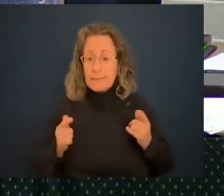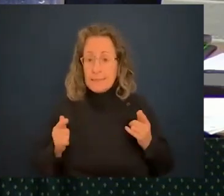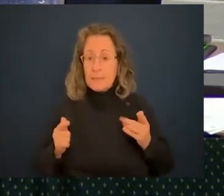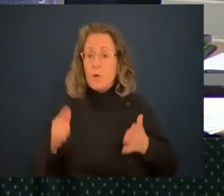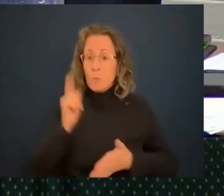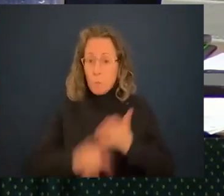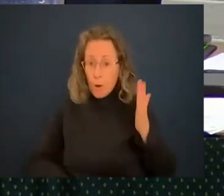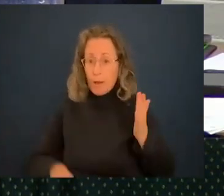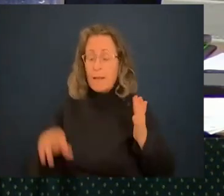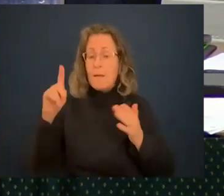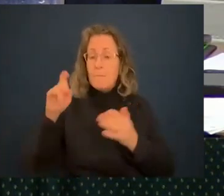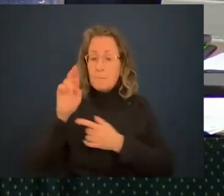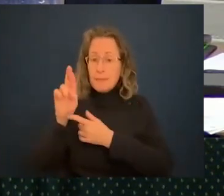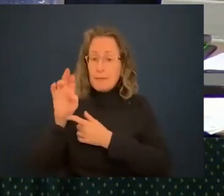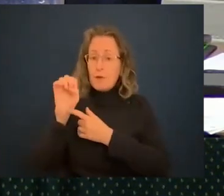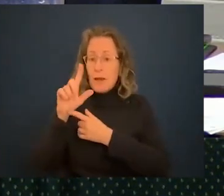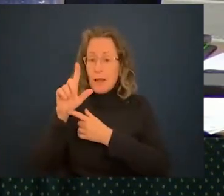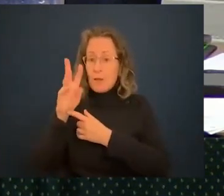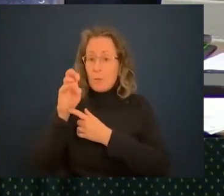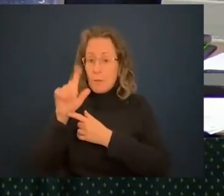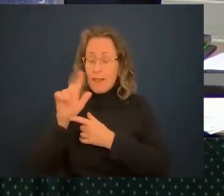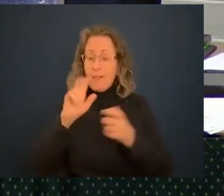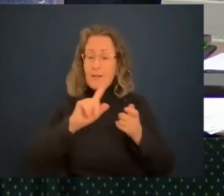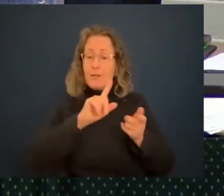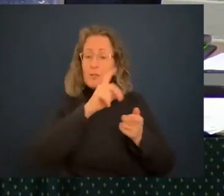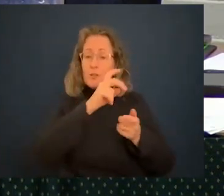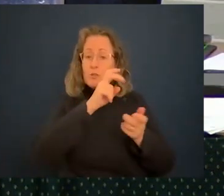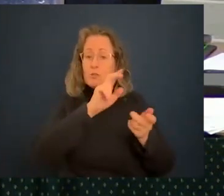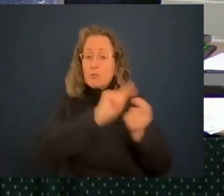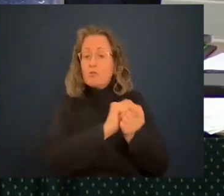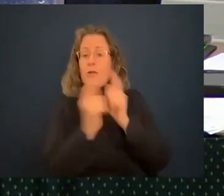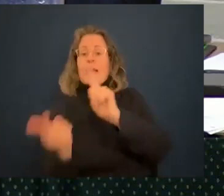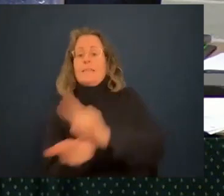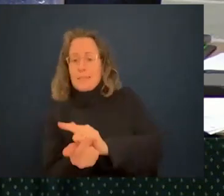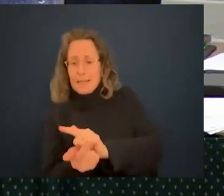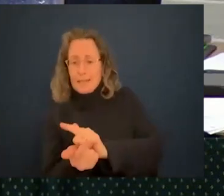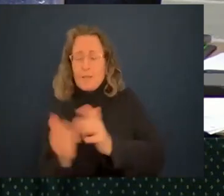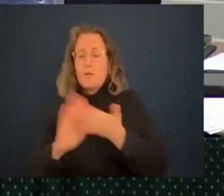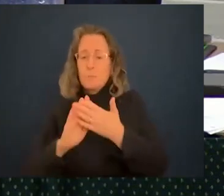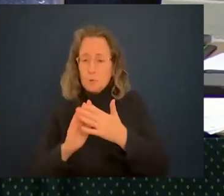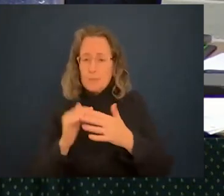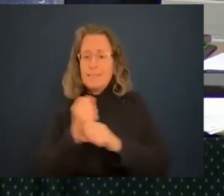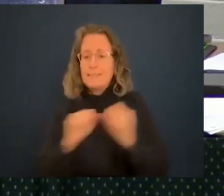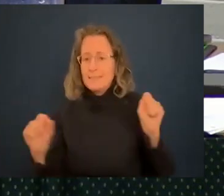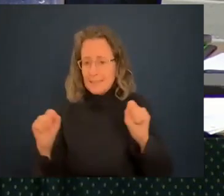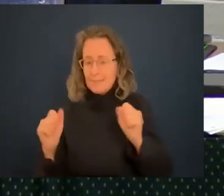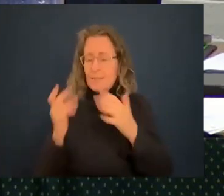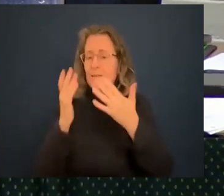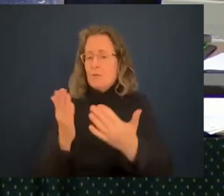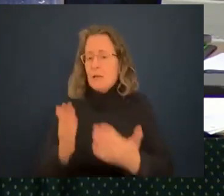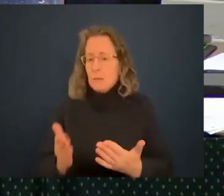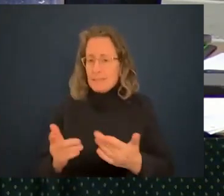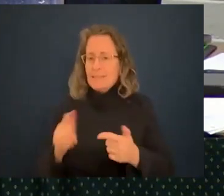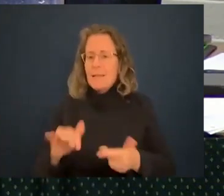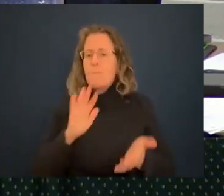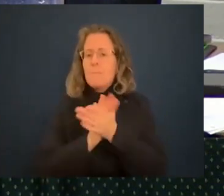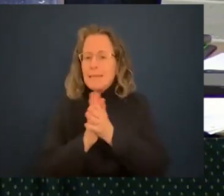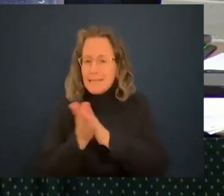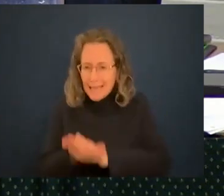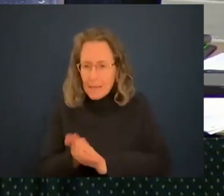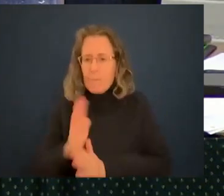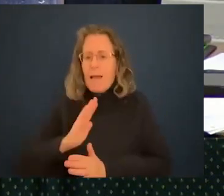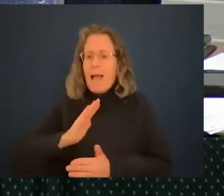Elwell translated the community safety review into as our implementation plan and path forward